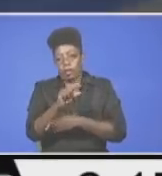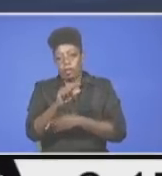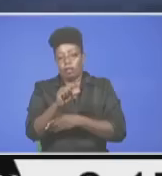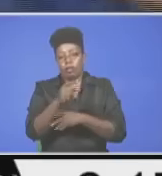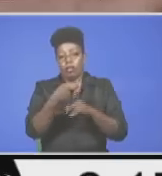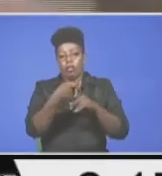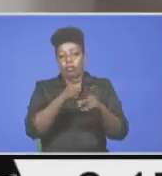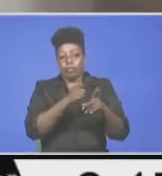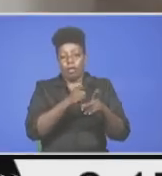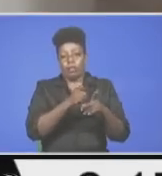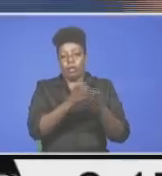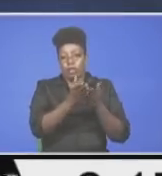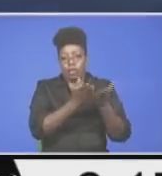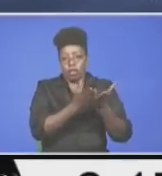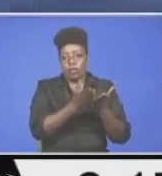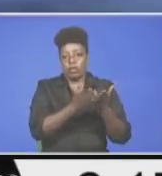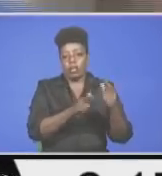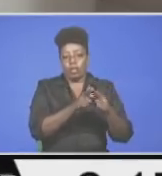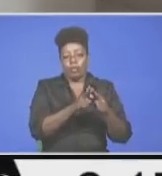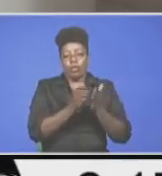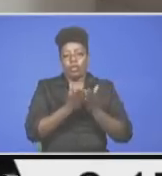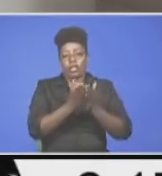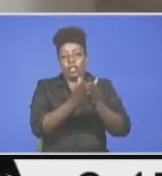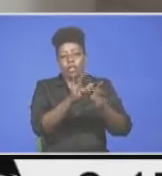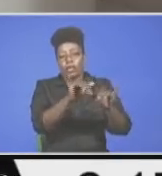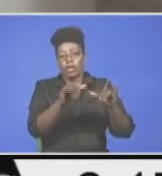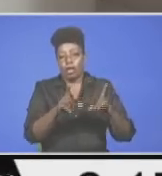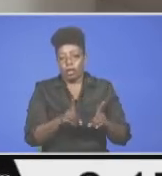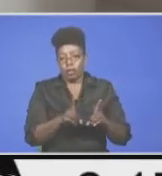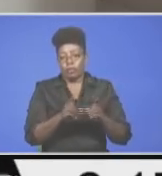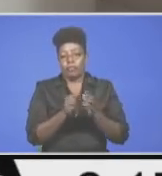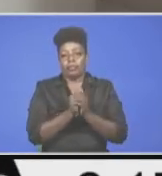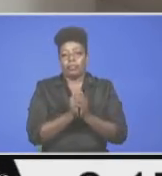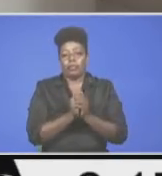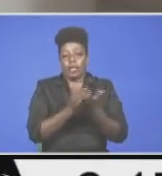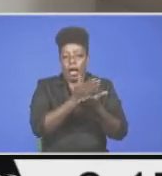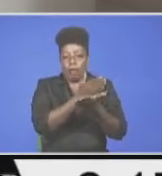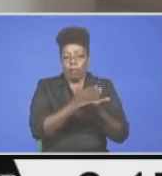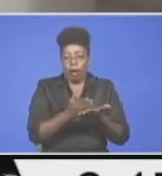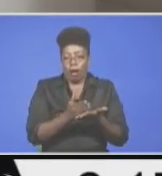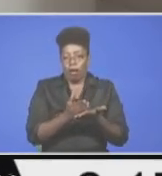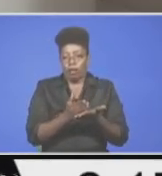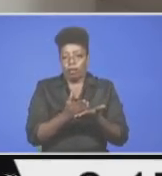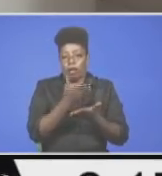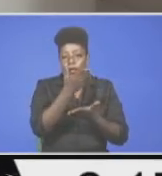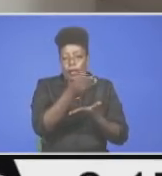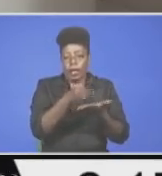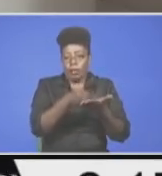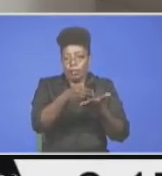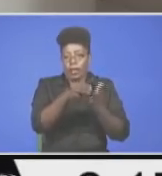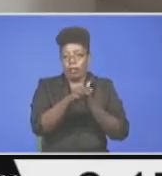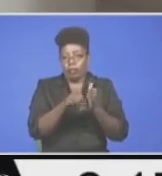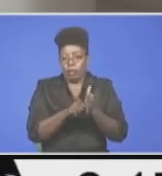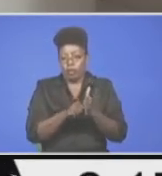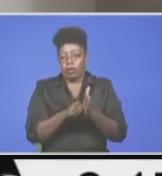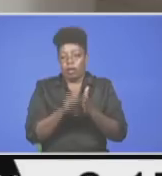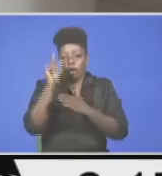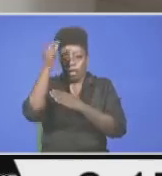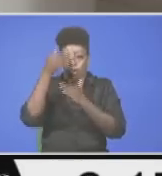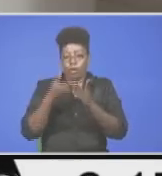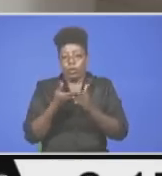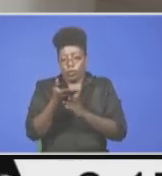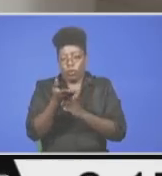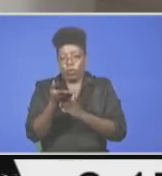a Quality Service Limited or even the shipyard, that part of their salary comes from the government through the